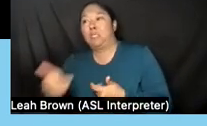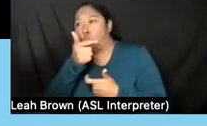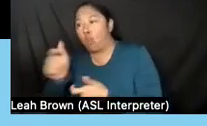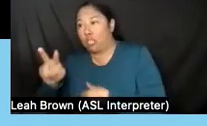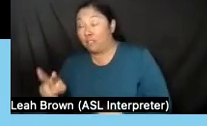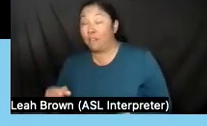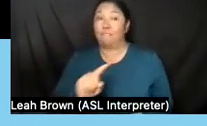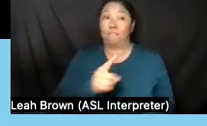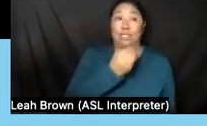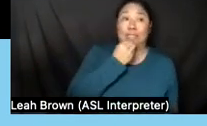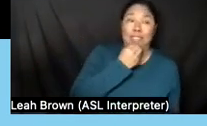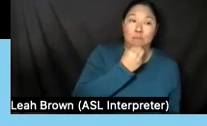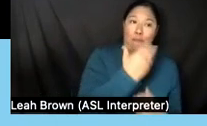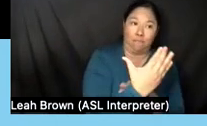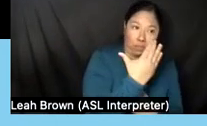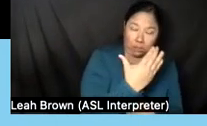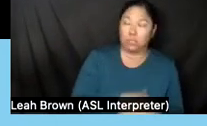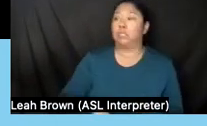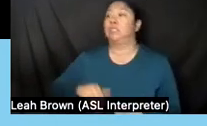our bikes. So letting them know what